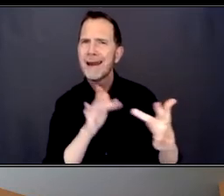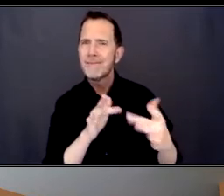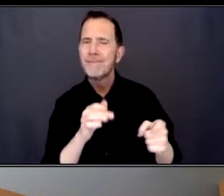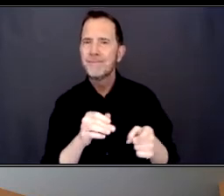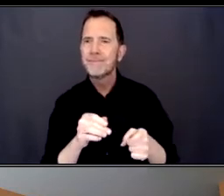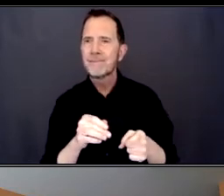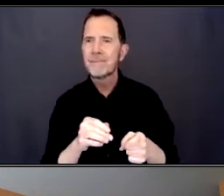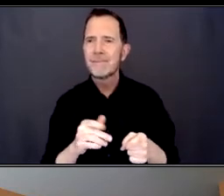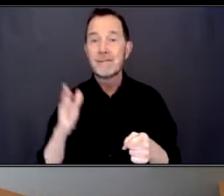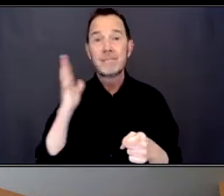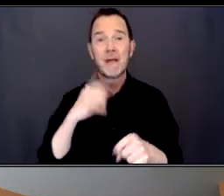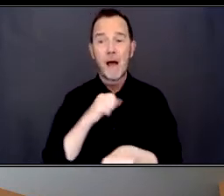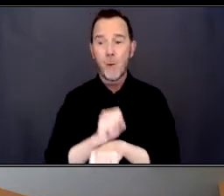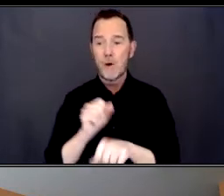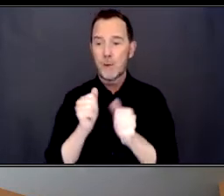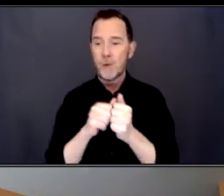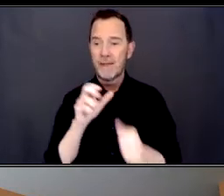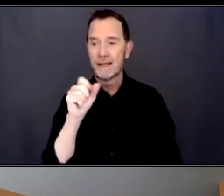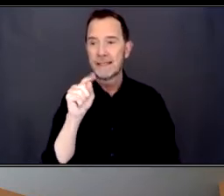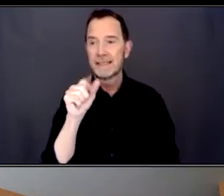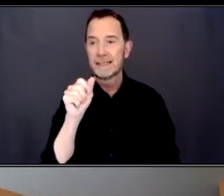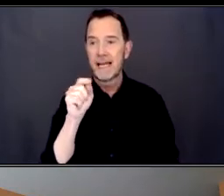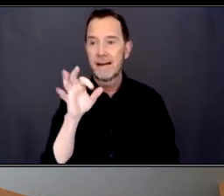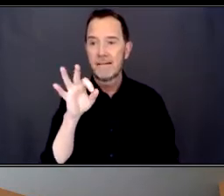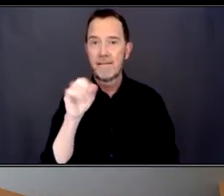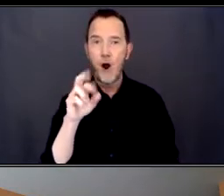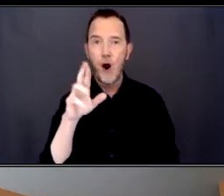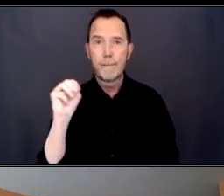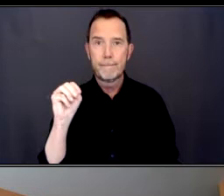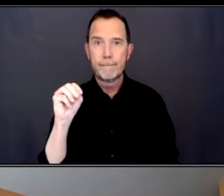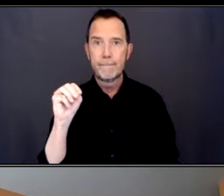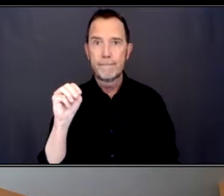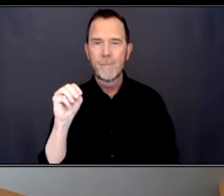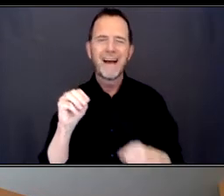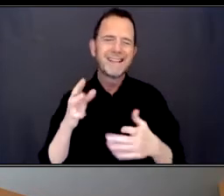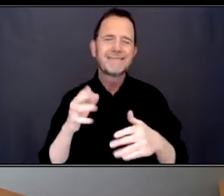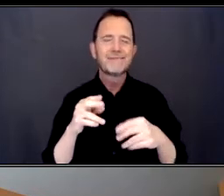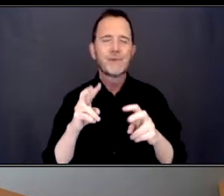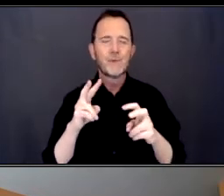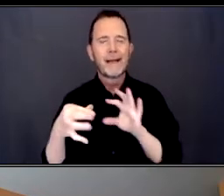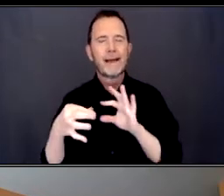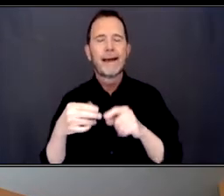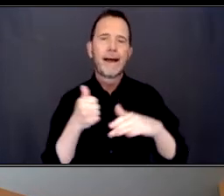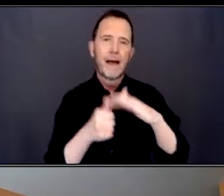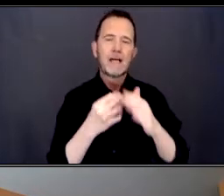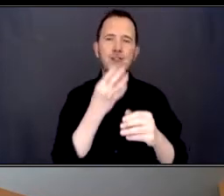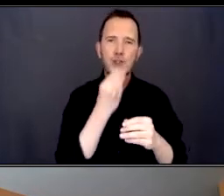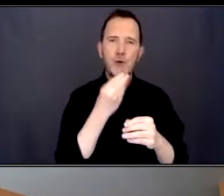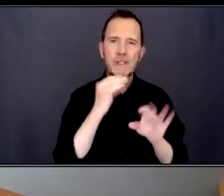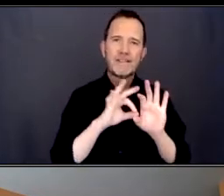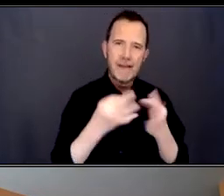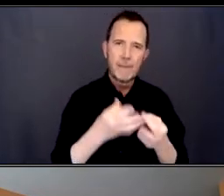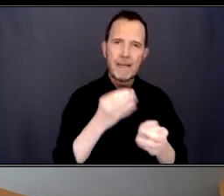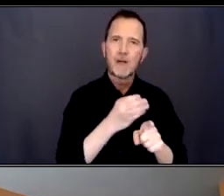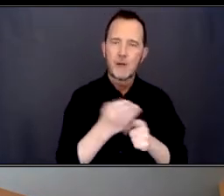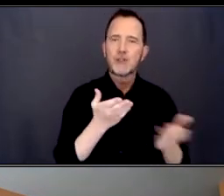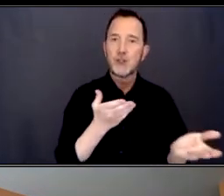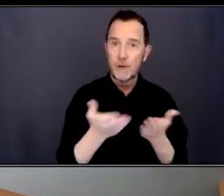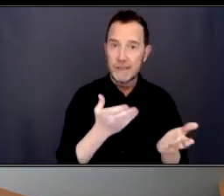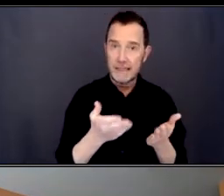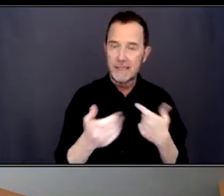used to work with State Farm when I was in Jewish Family and Career Services, and we provided people to State Farm who were customer service types,